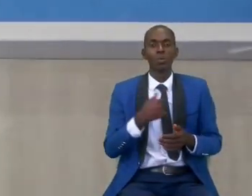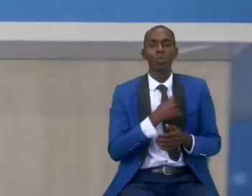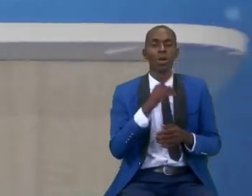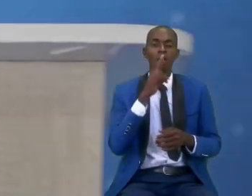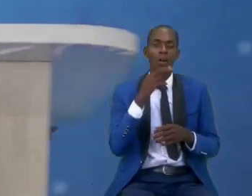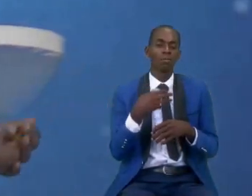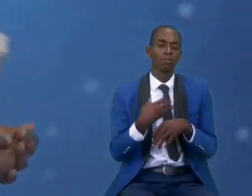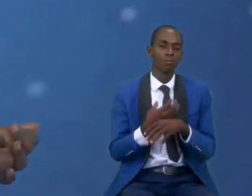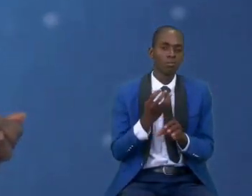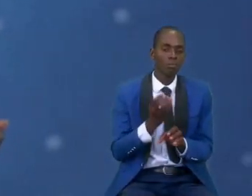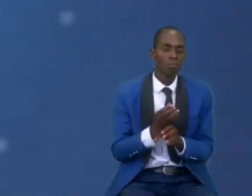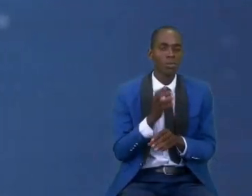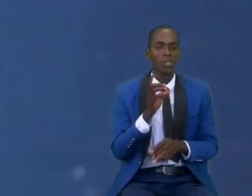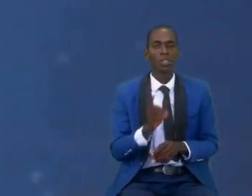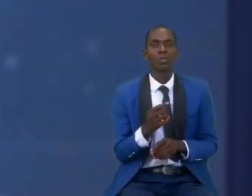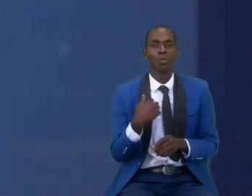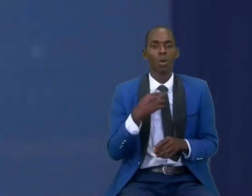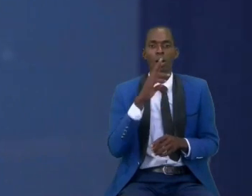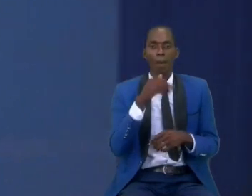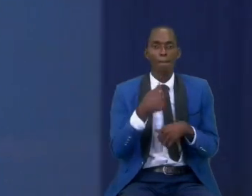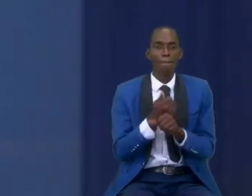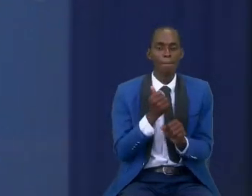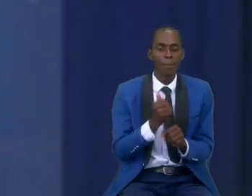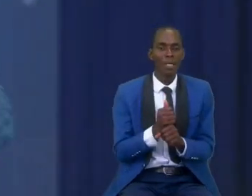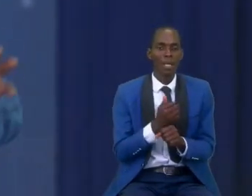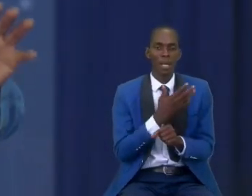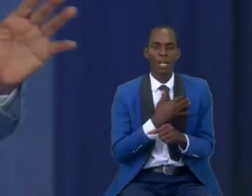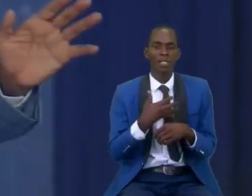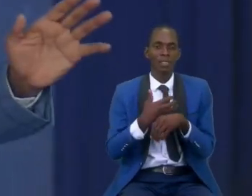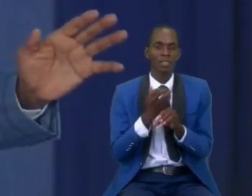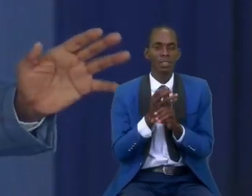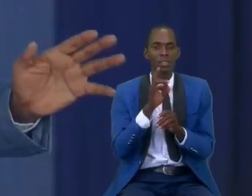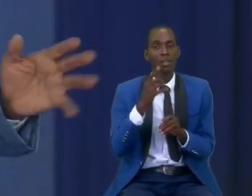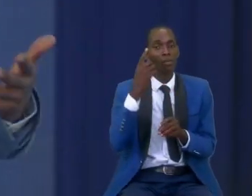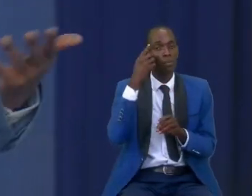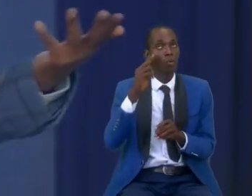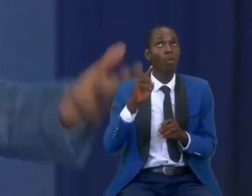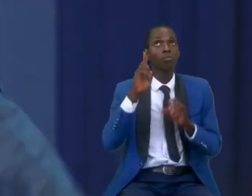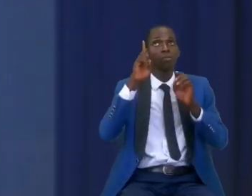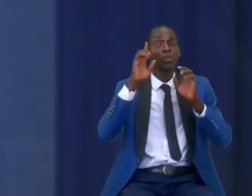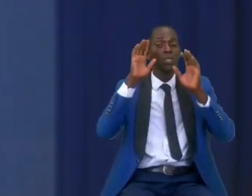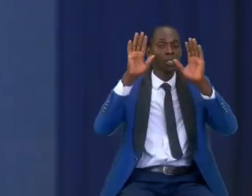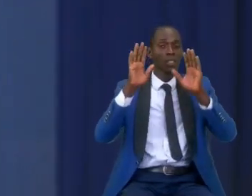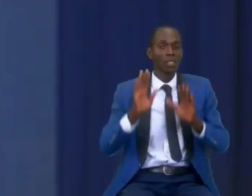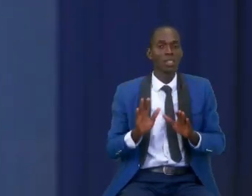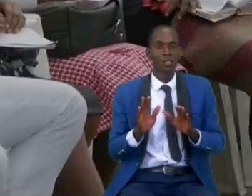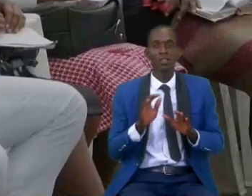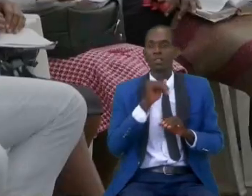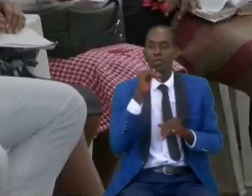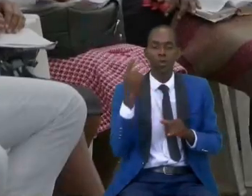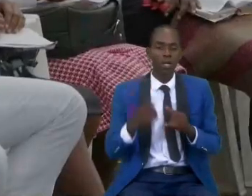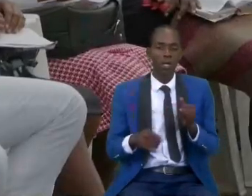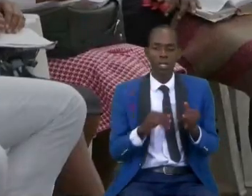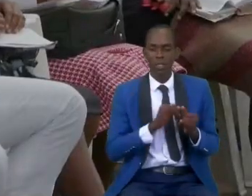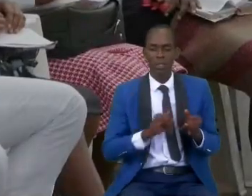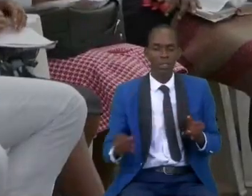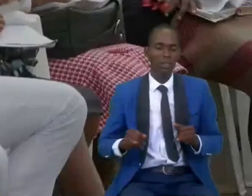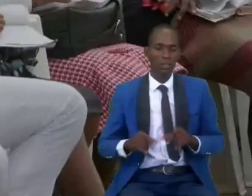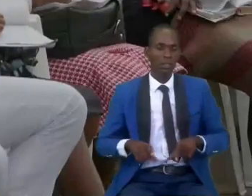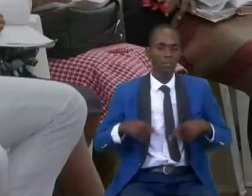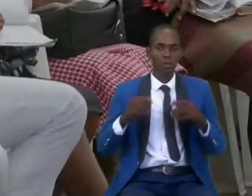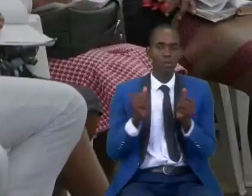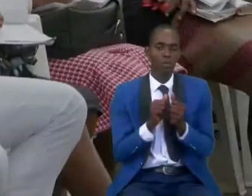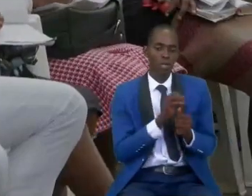for excellence, endless existence with the Lord forever and ever, in Jesus'